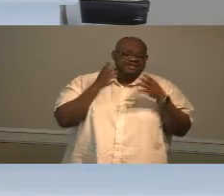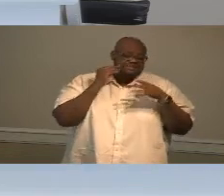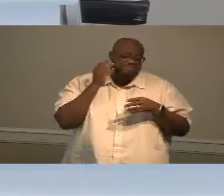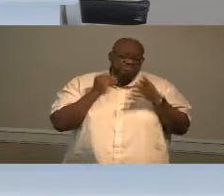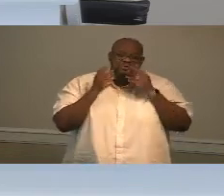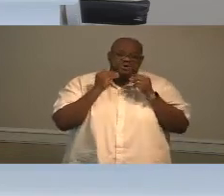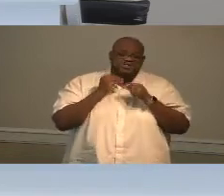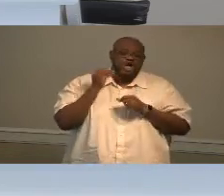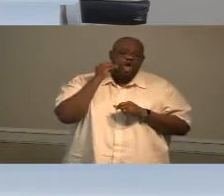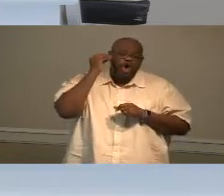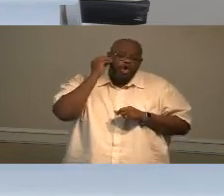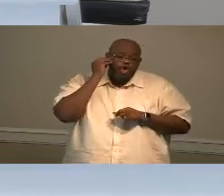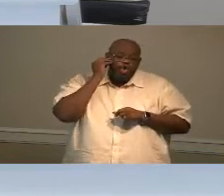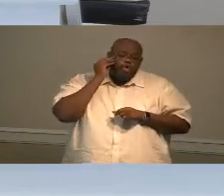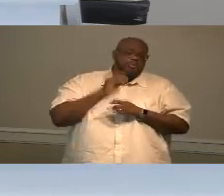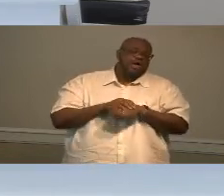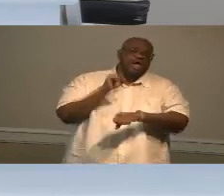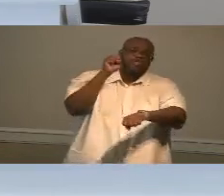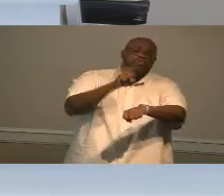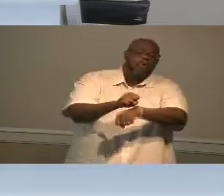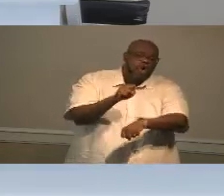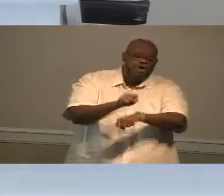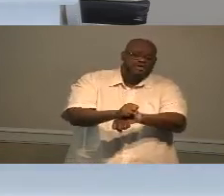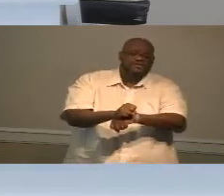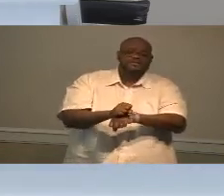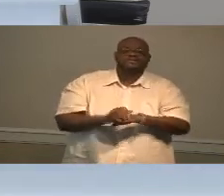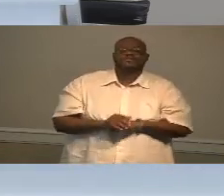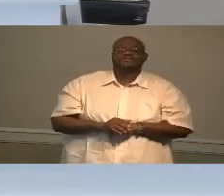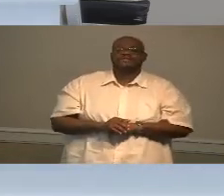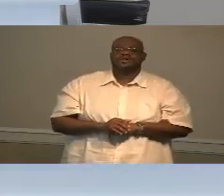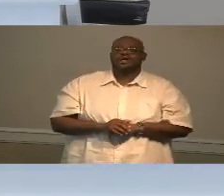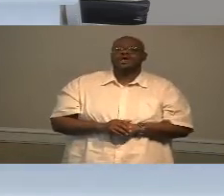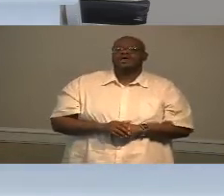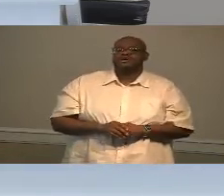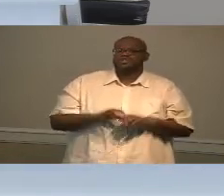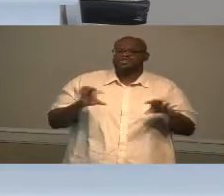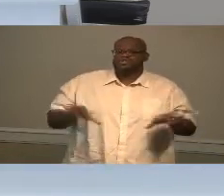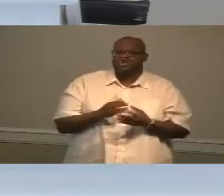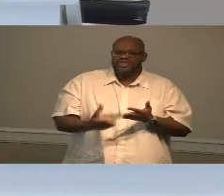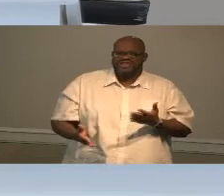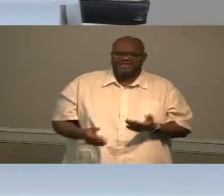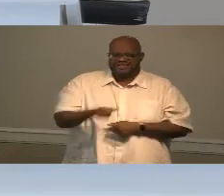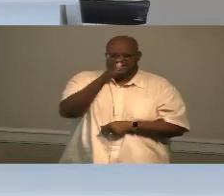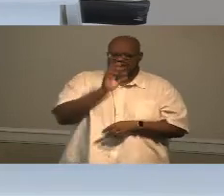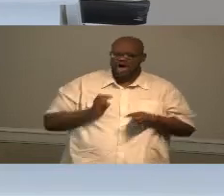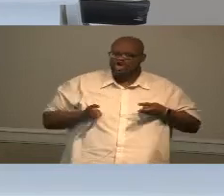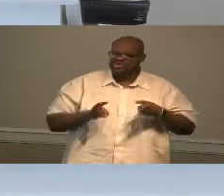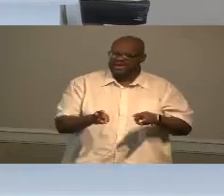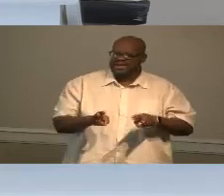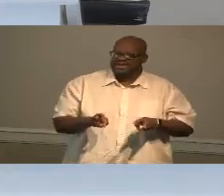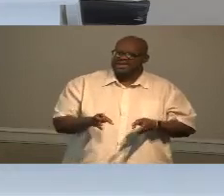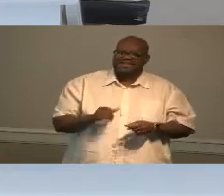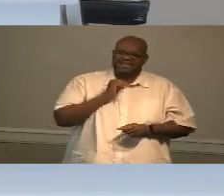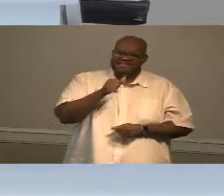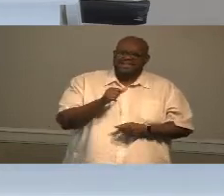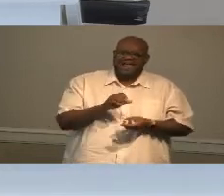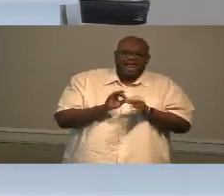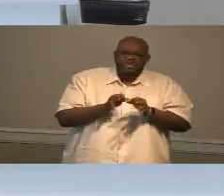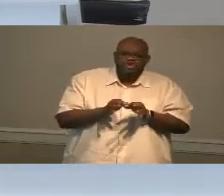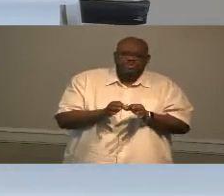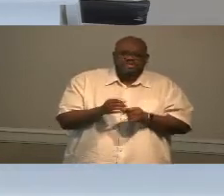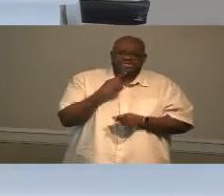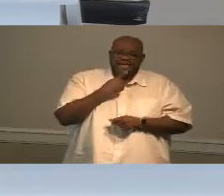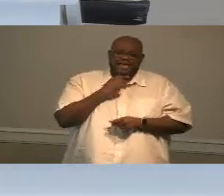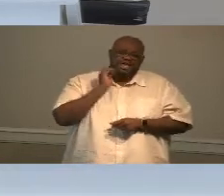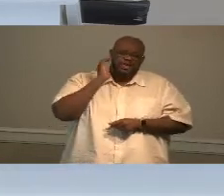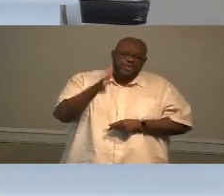at the job. Just because you're doing it the Lord's way doesn't mean it's going to be smooth sailing. Somebody can say, I'm